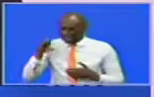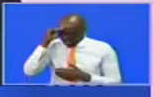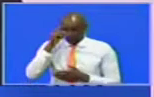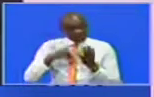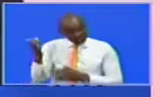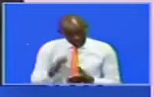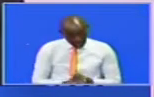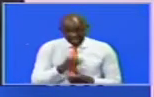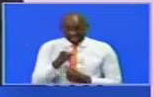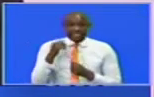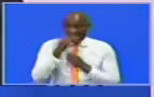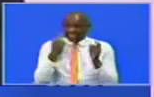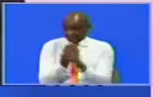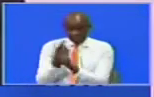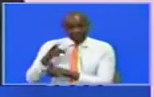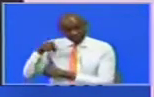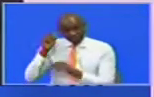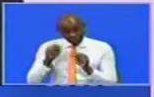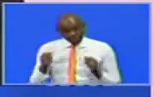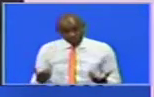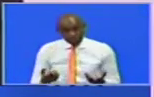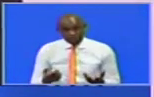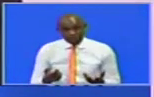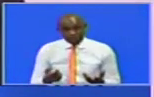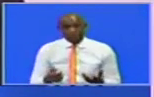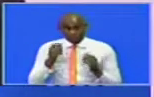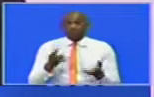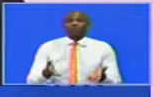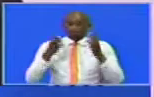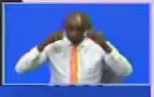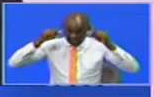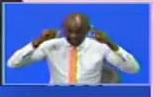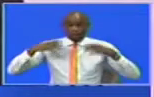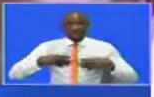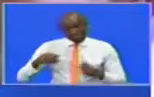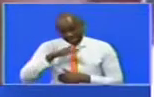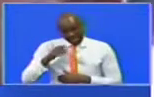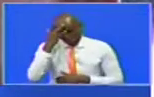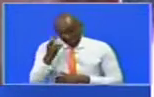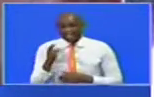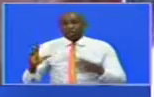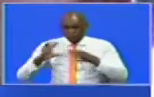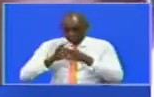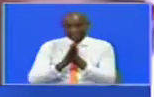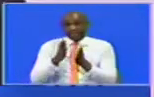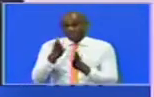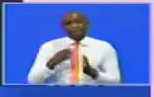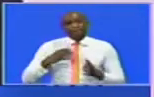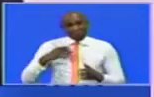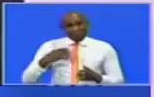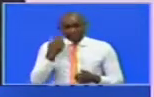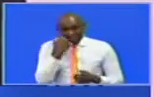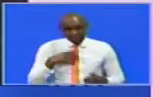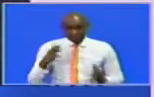is that these countries are able to improve their quality of healthcare because of the connection that patients